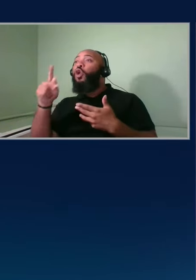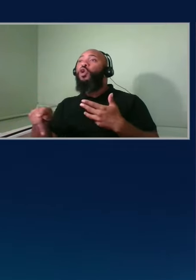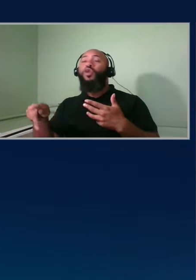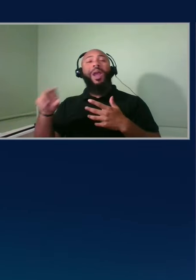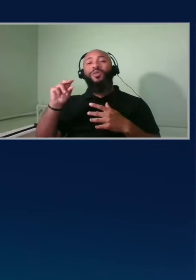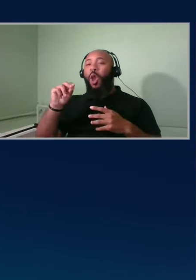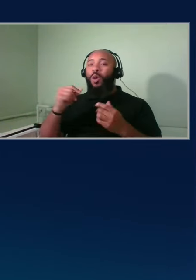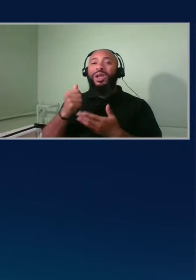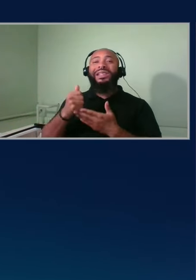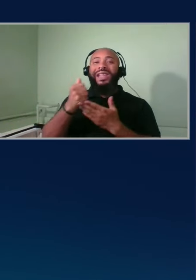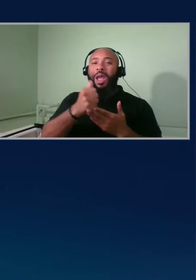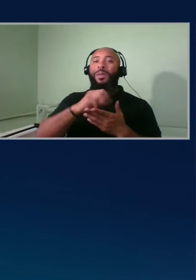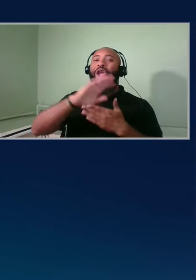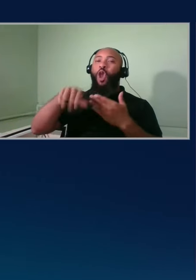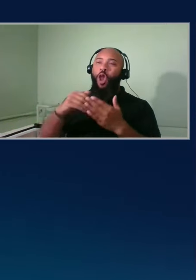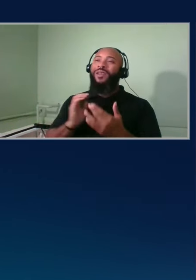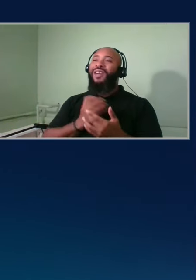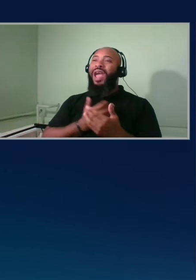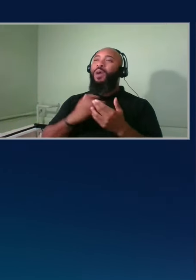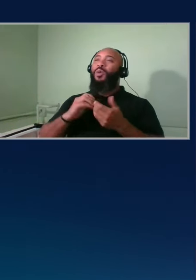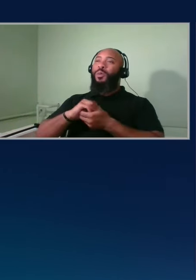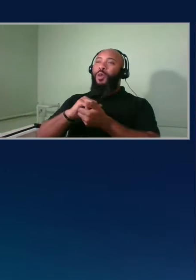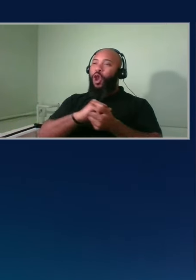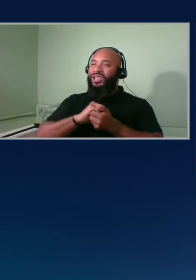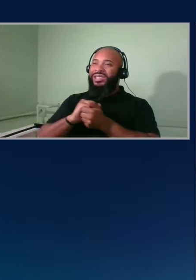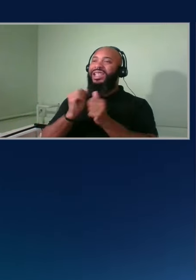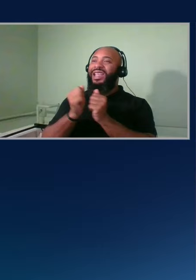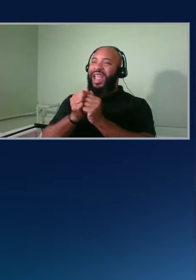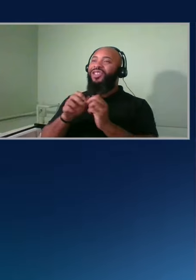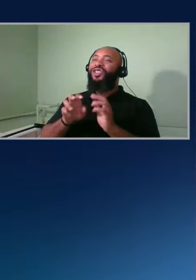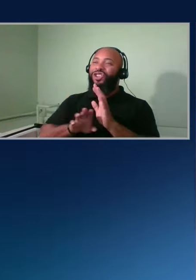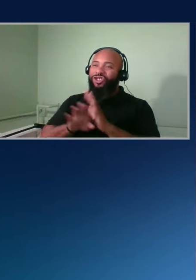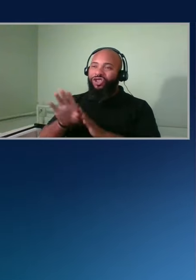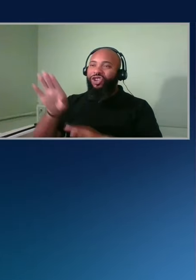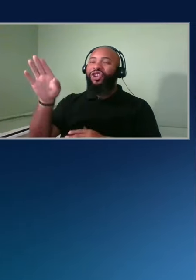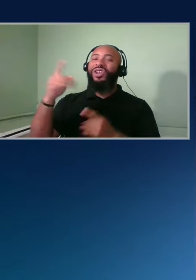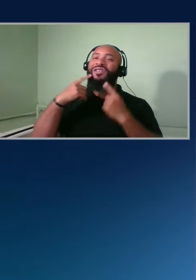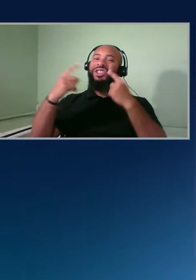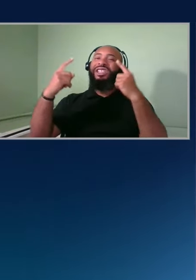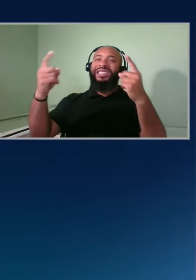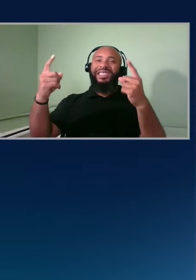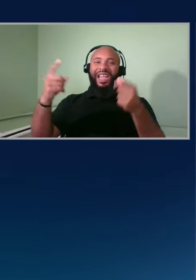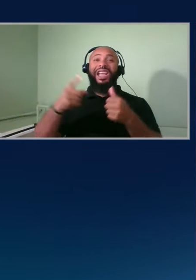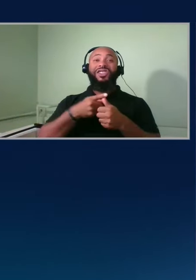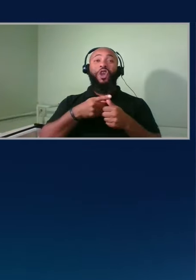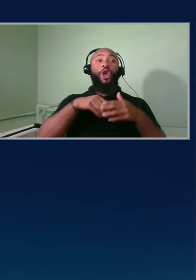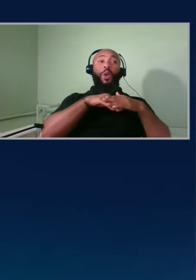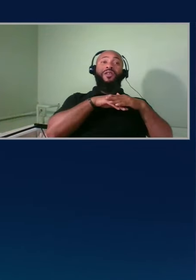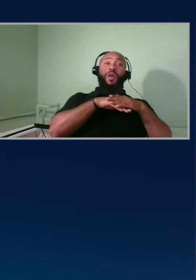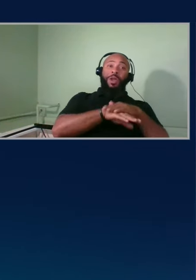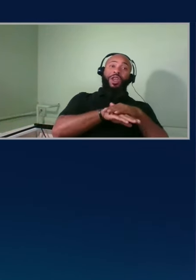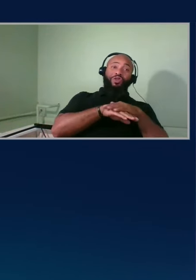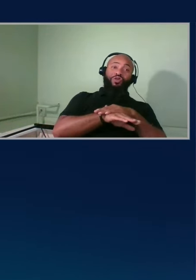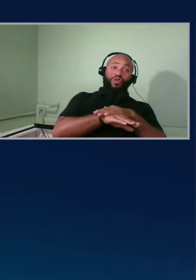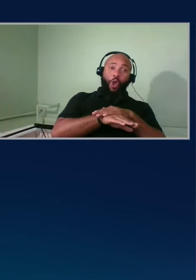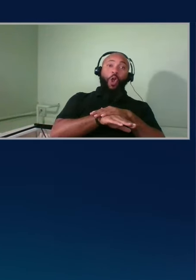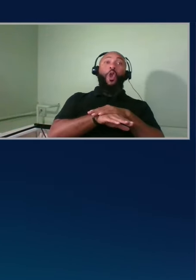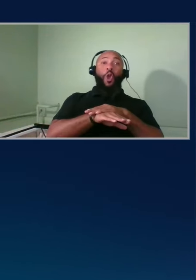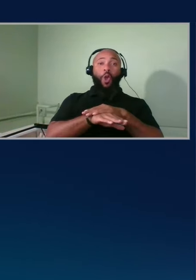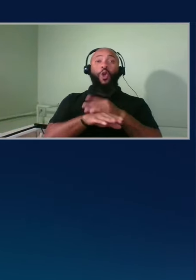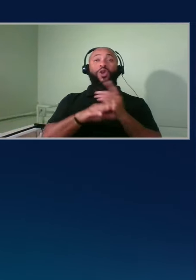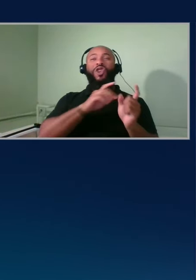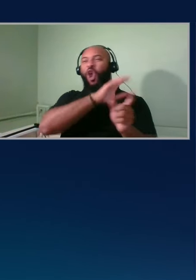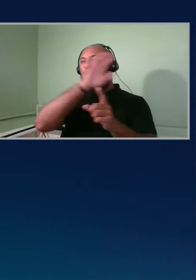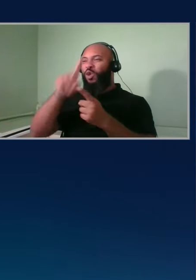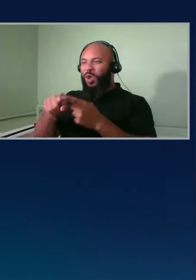complete journey to being successful. Yeah, it is that journey from enrolled all the way over to what we call specialized, right?